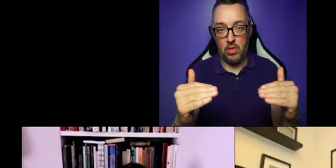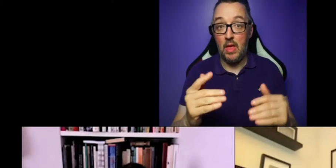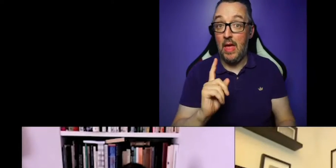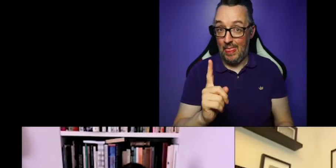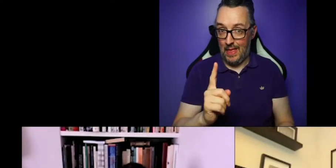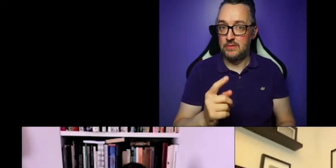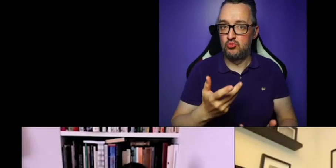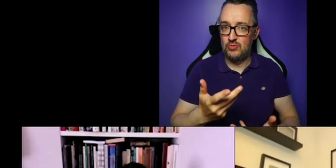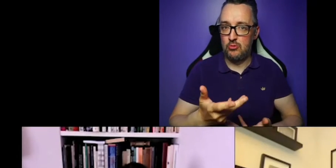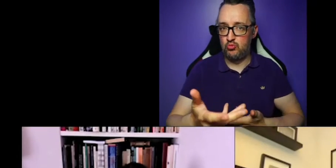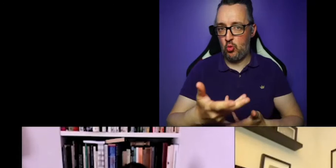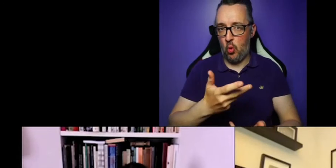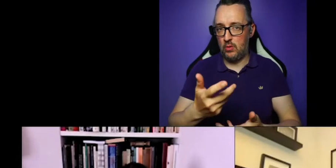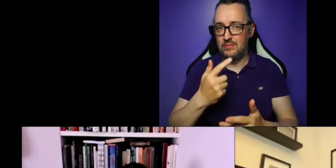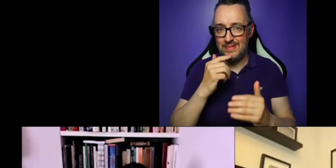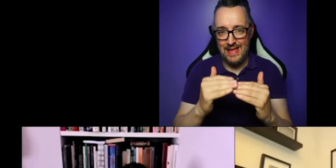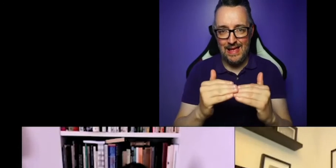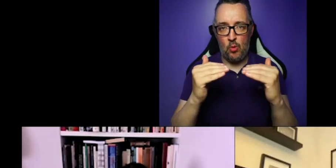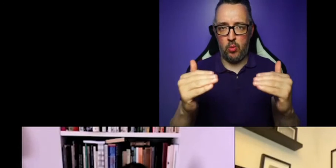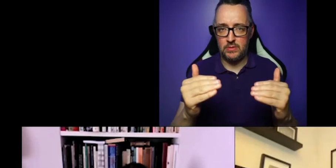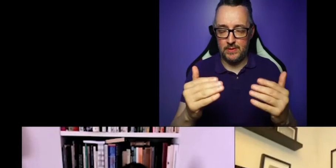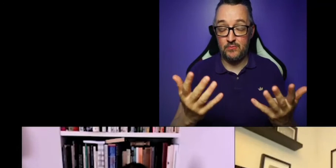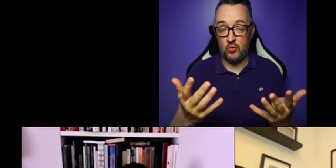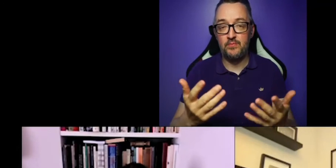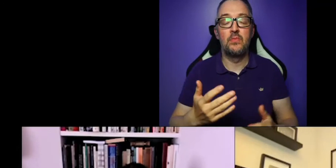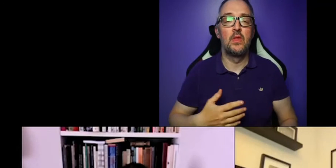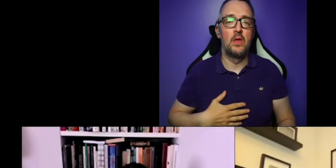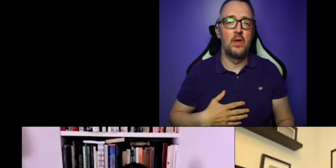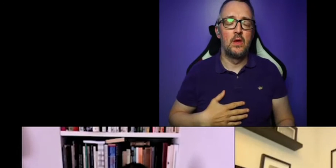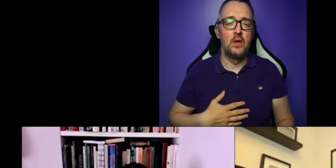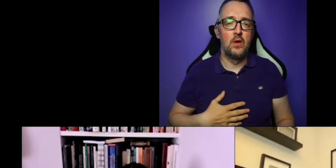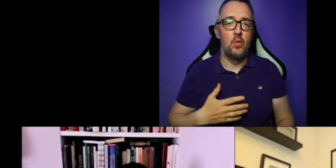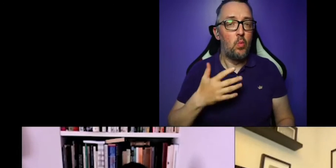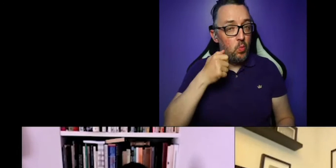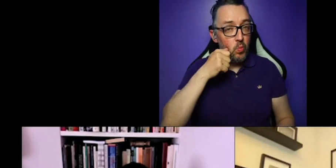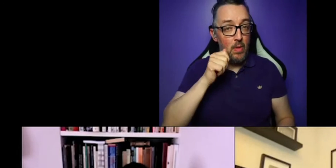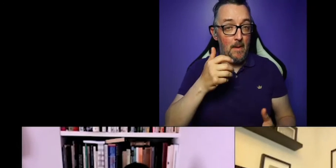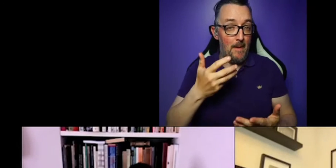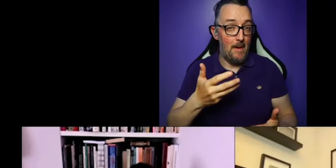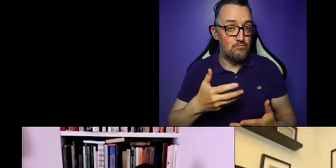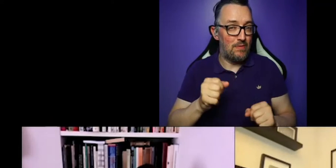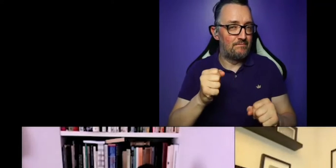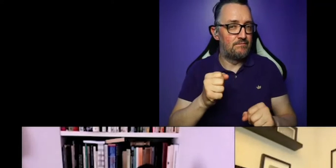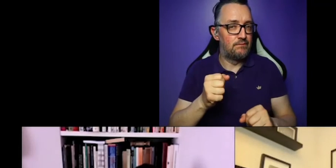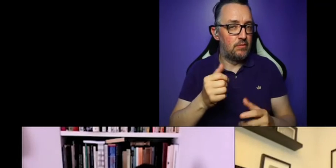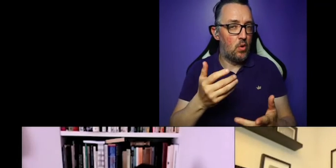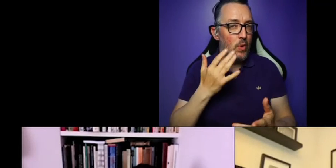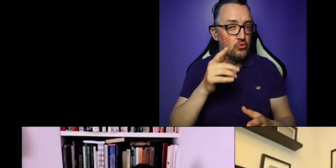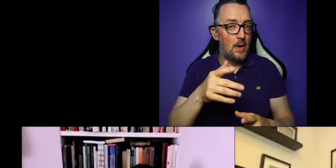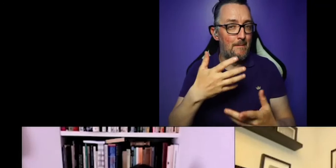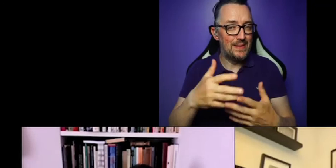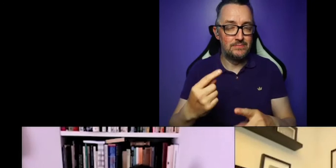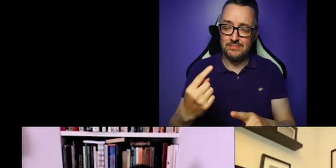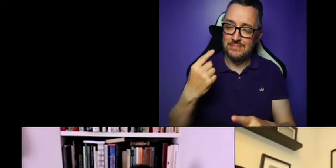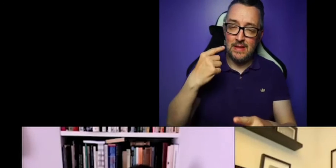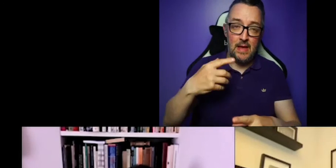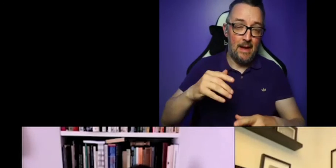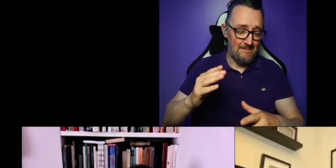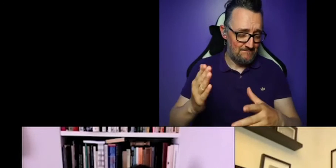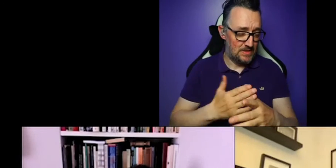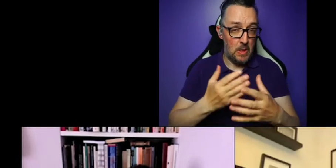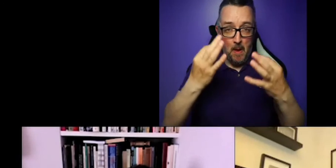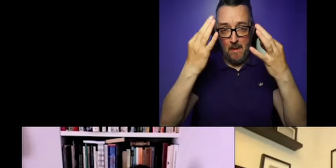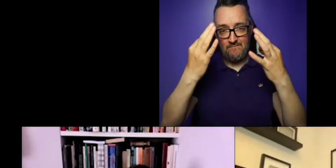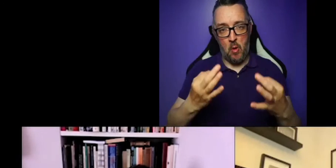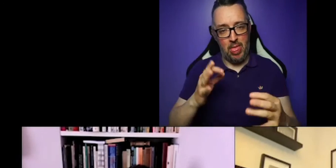we're going to talk about today. So I thought we'd briefly start and touch on when you were formally diagnosed and how this made